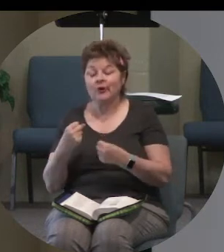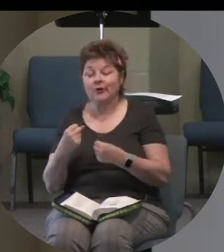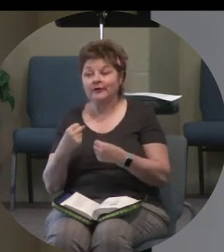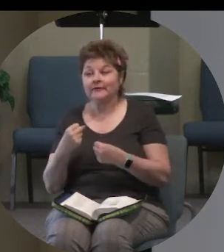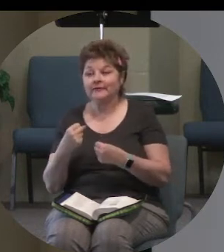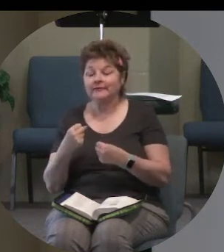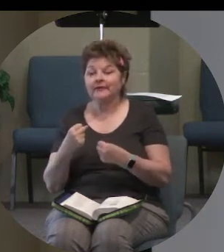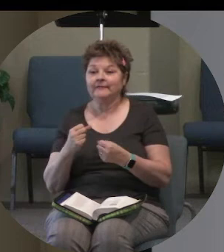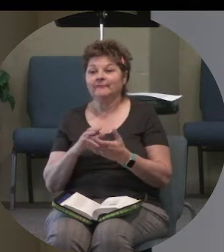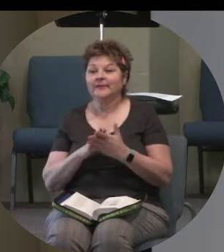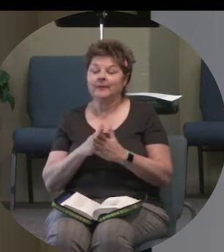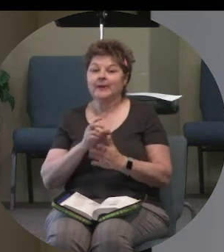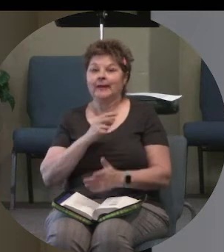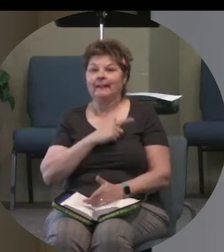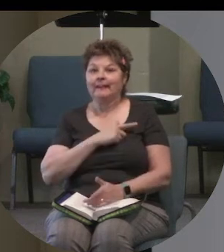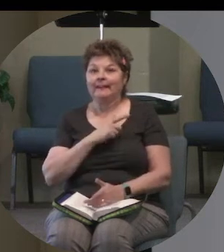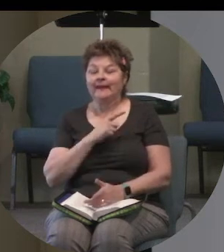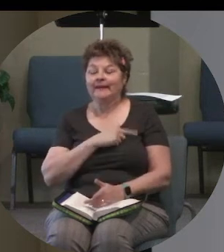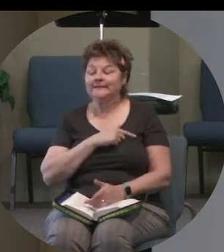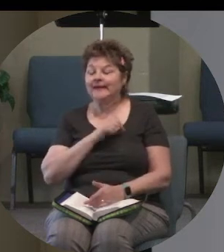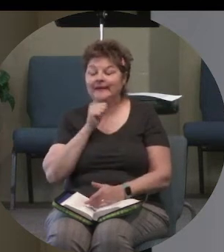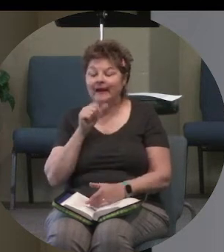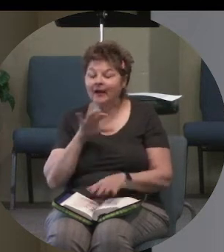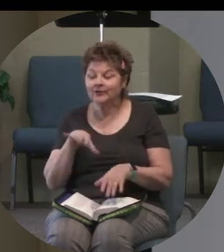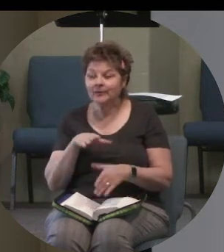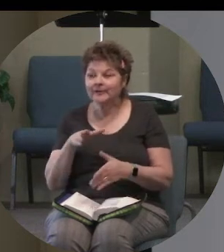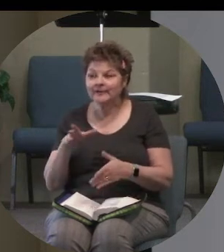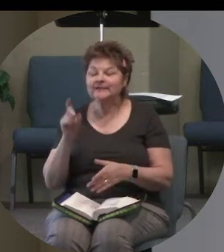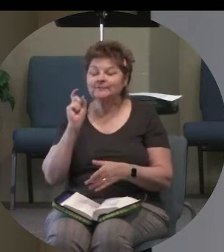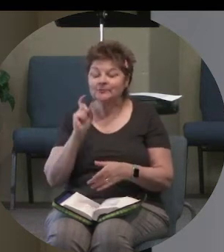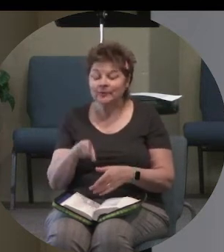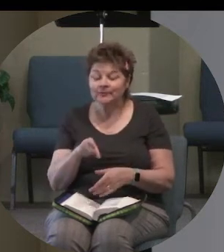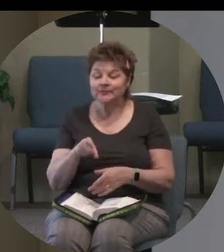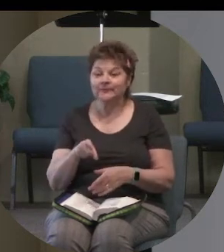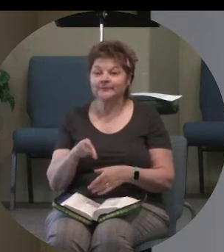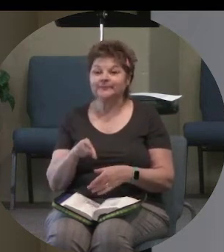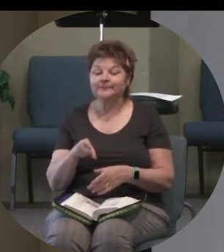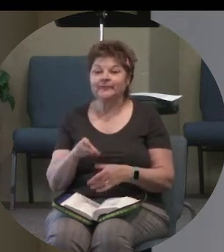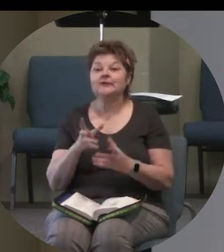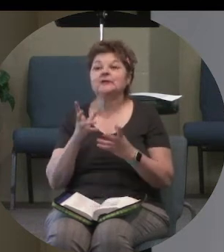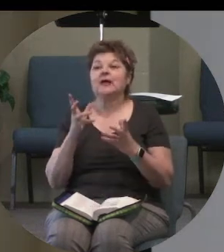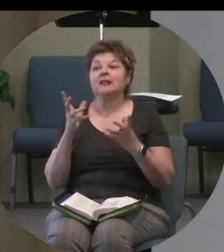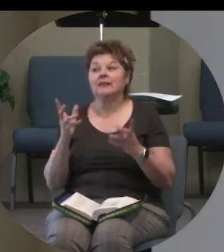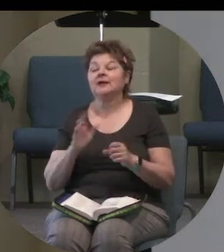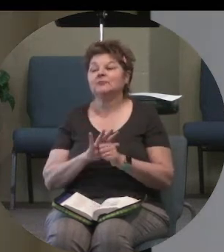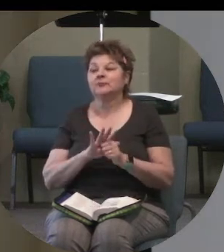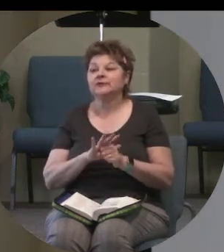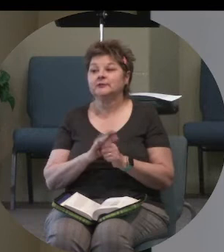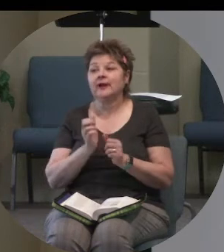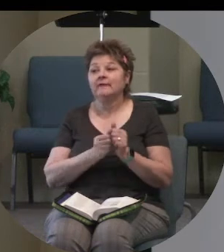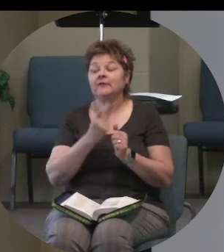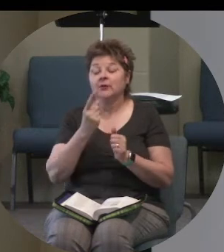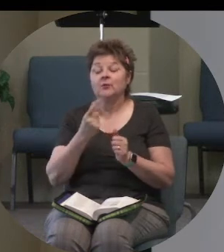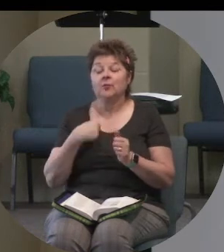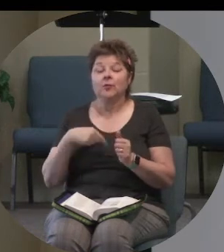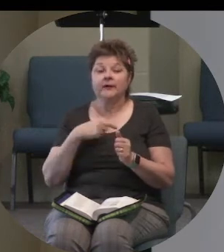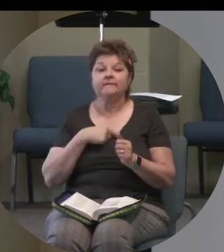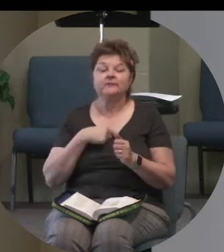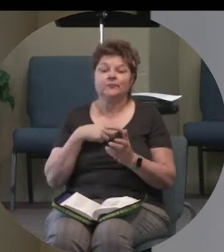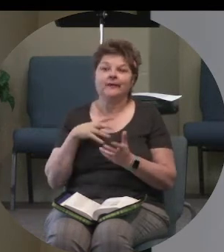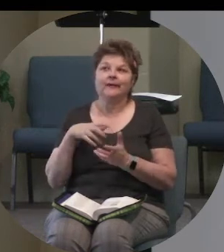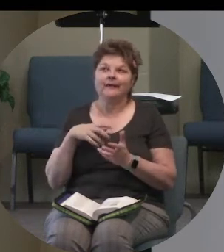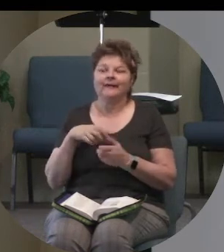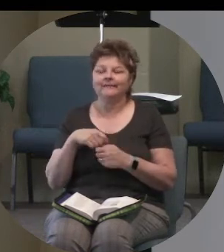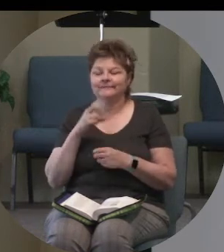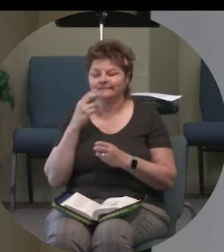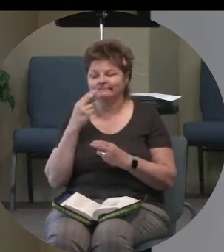being lazy, not doing things I'm supposed to. There's a lot of pressure, and each one of us, we're all chuckling, or